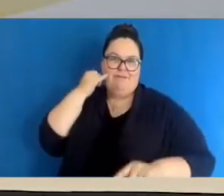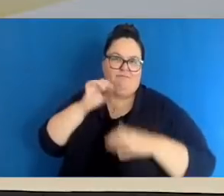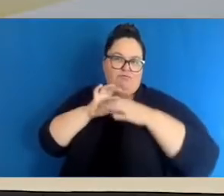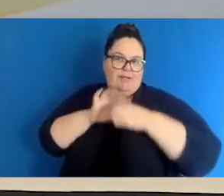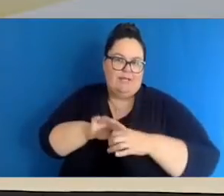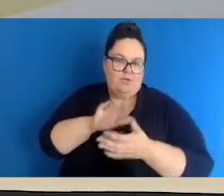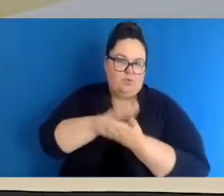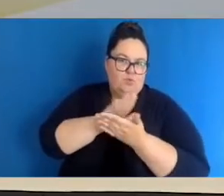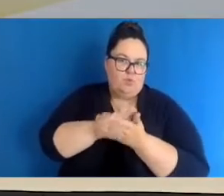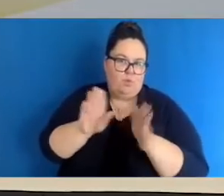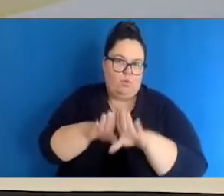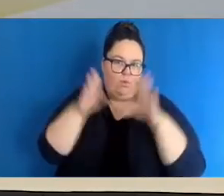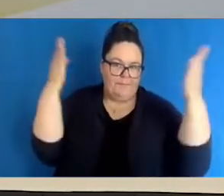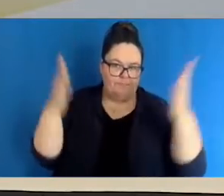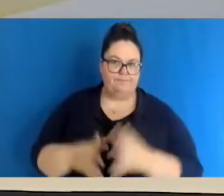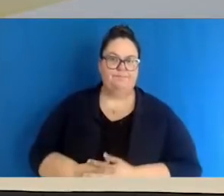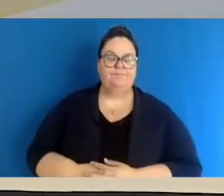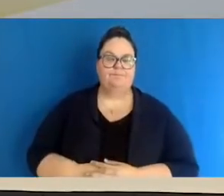the reopening plan.